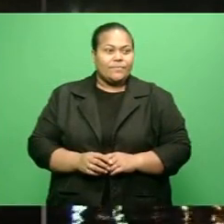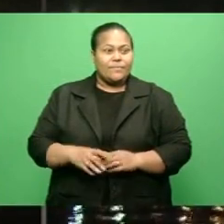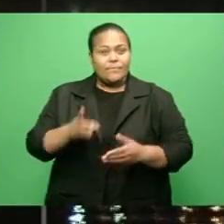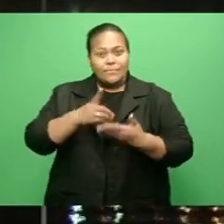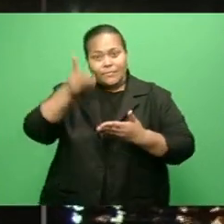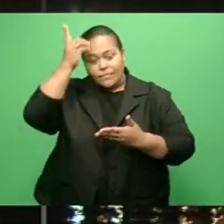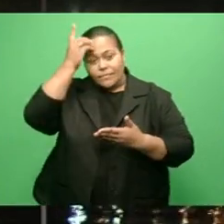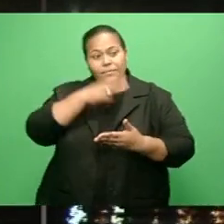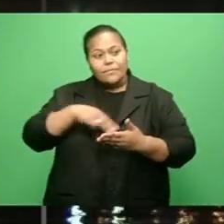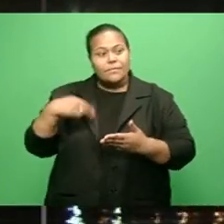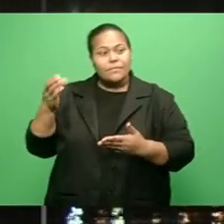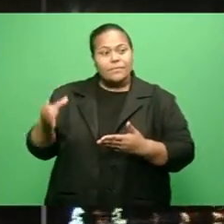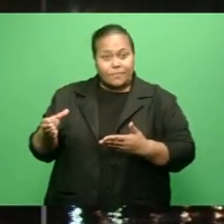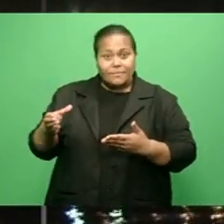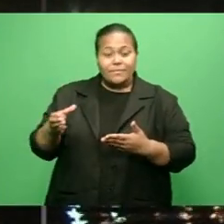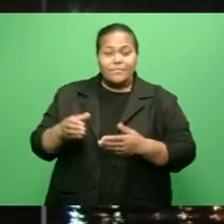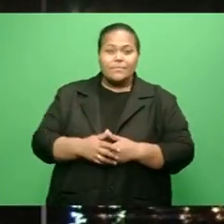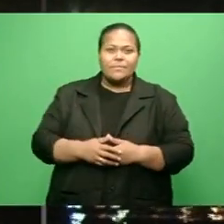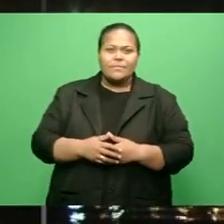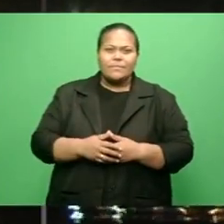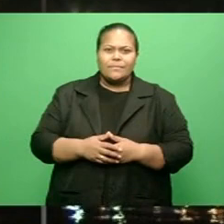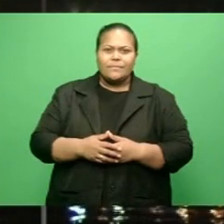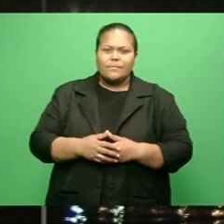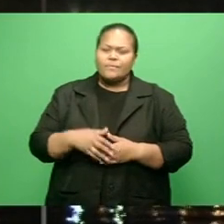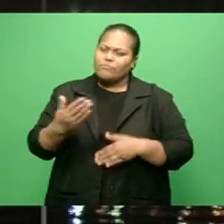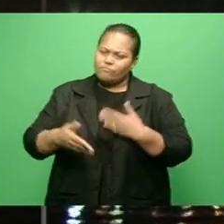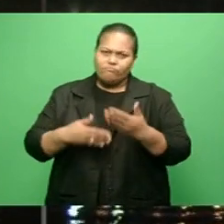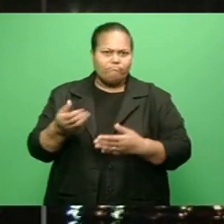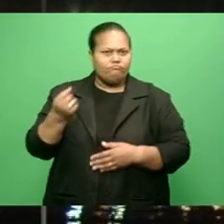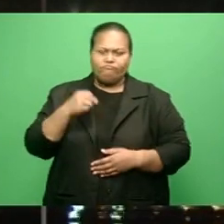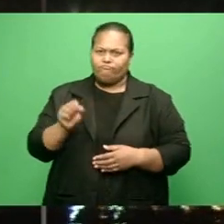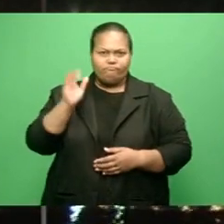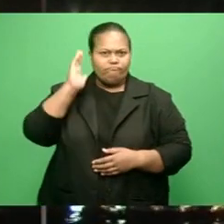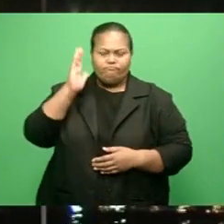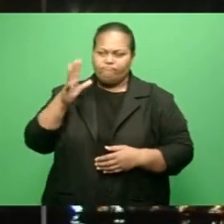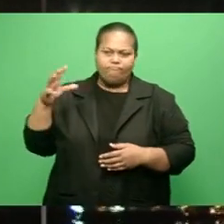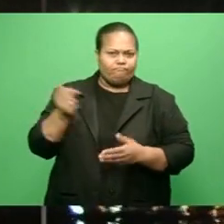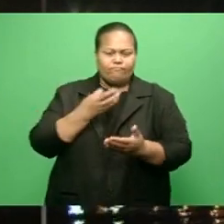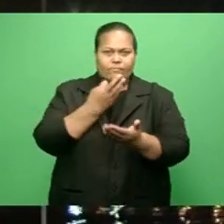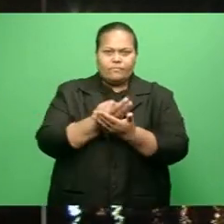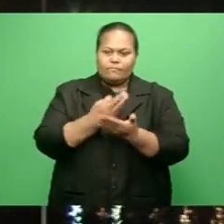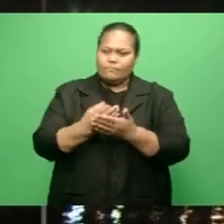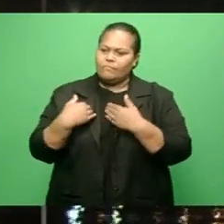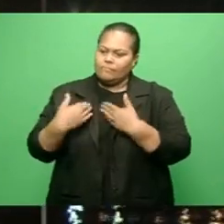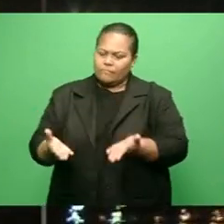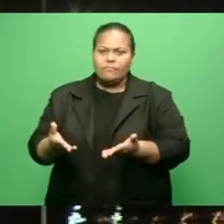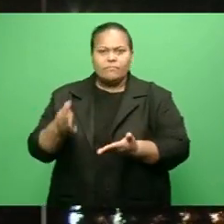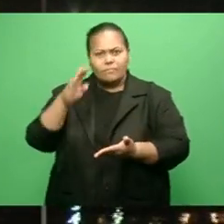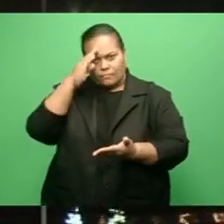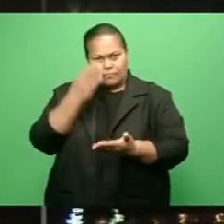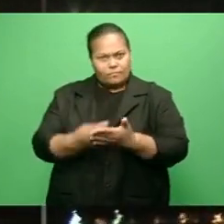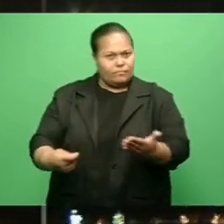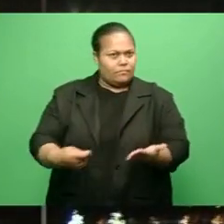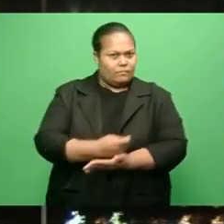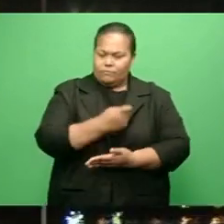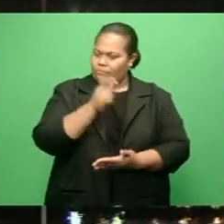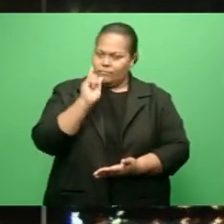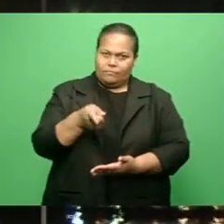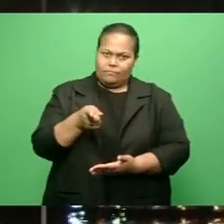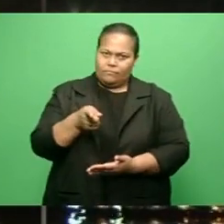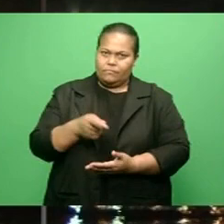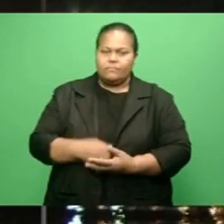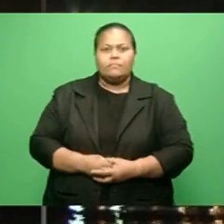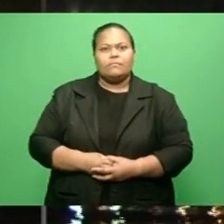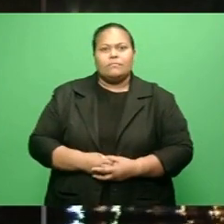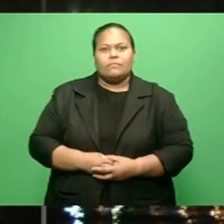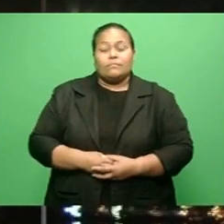Education Minister Rosie Akbar says no school should be levying any sort of fees on students. Speaking in Vunimoli, Lambasa, she